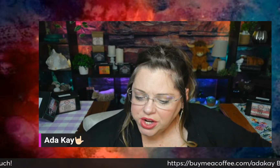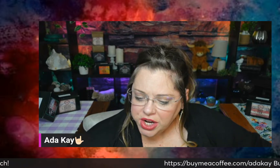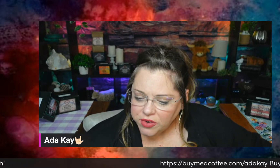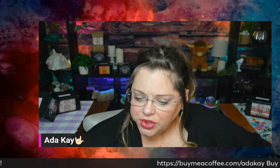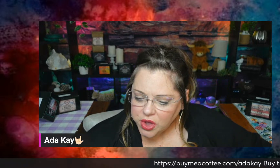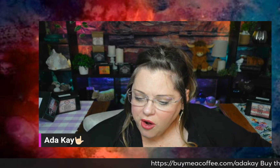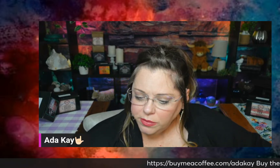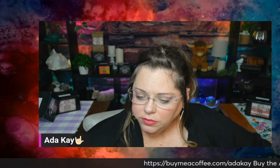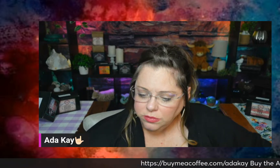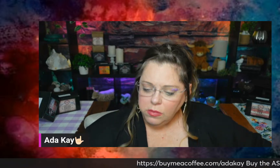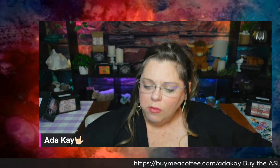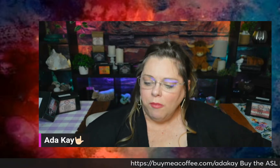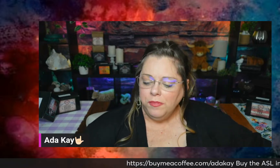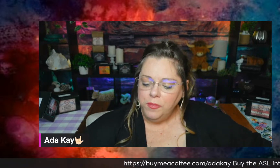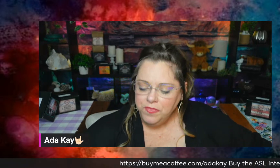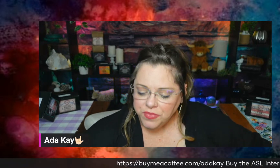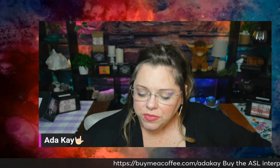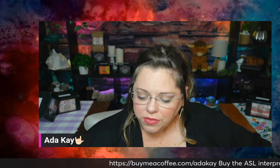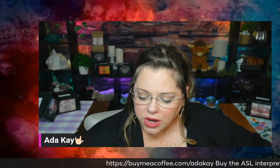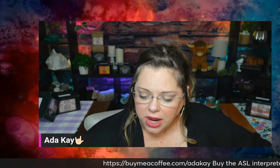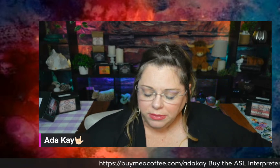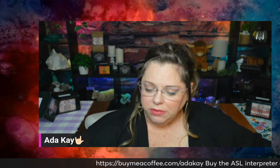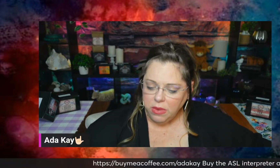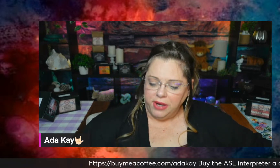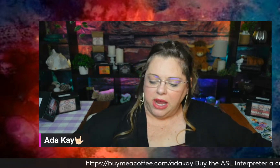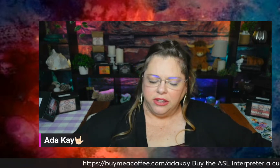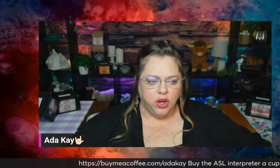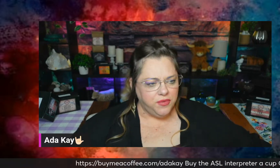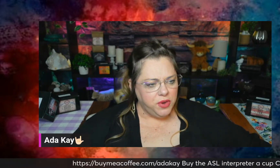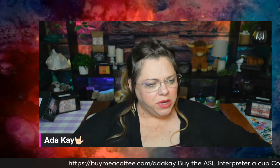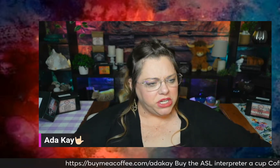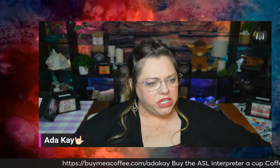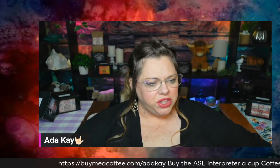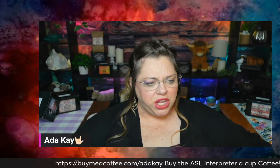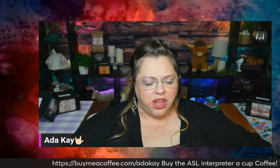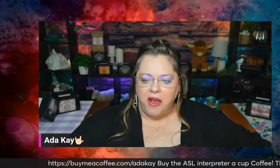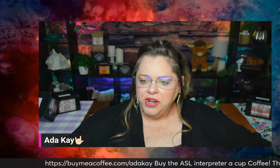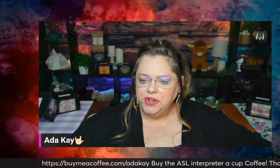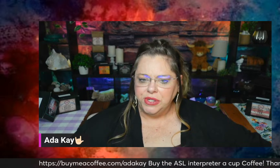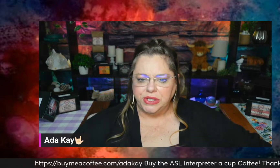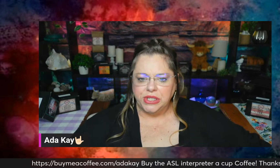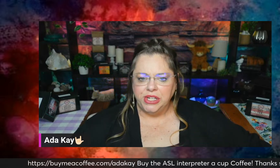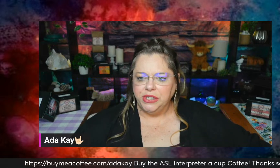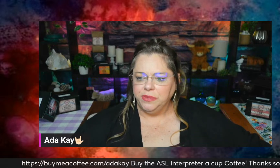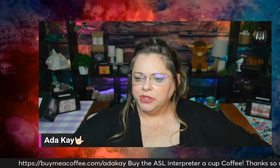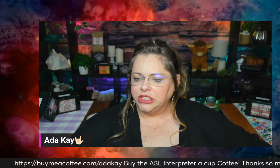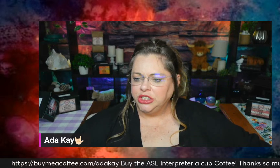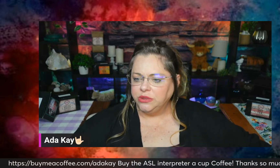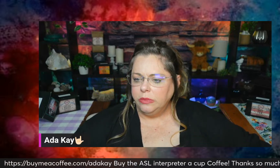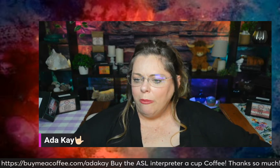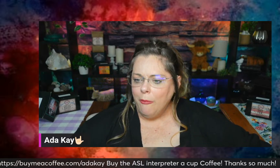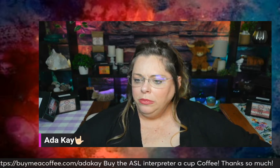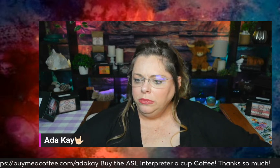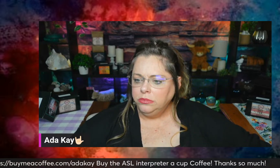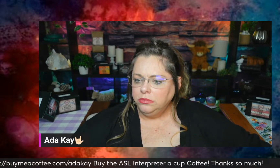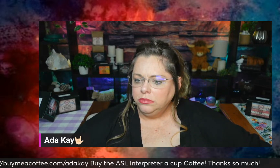Braxton? I never thought. I mean, I thought of it, but I didn't think I need to get lightning